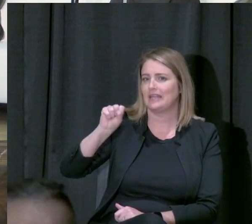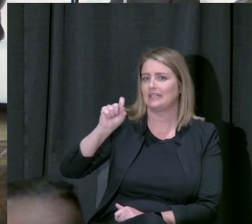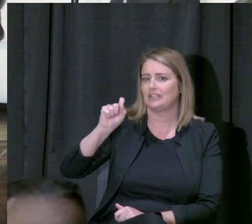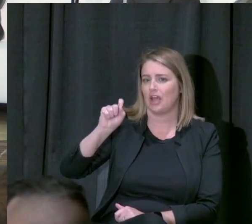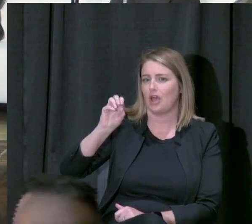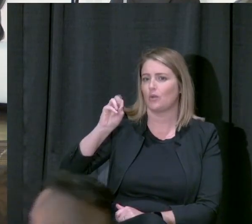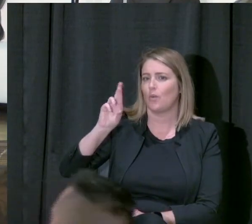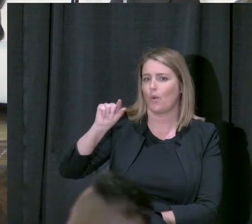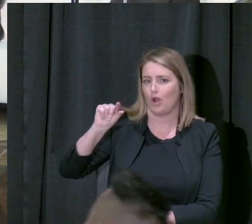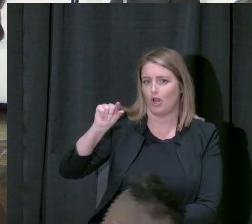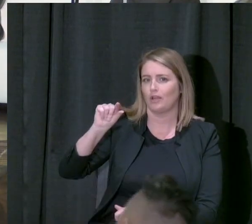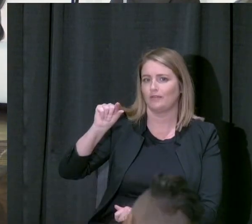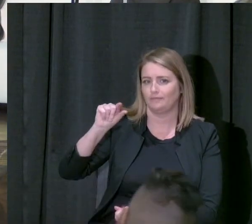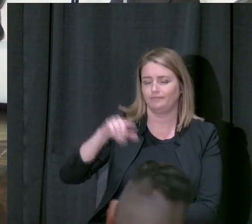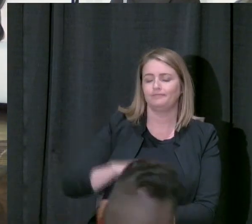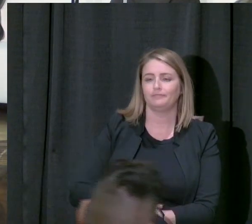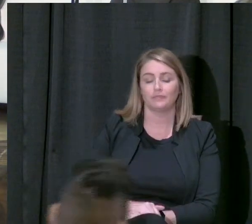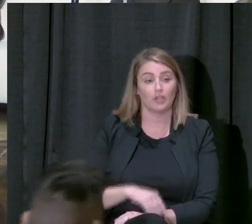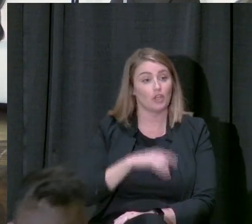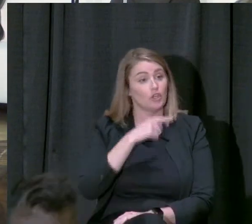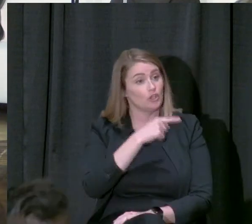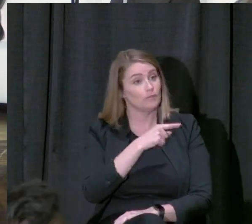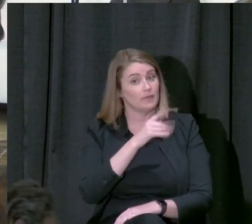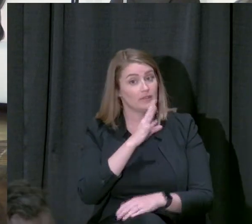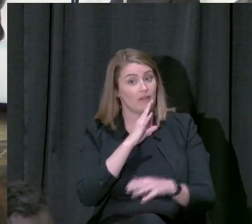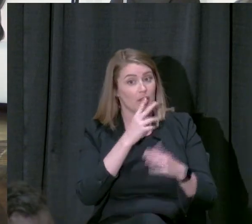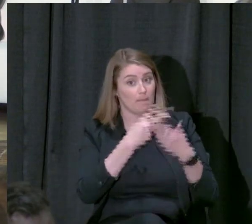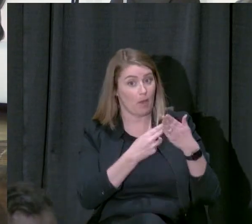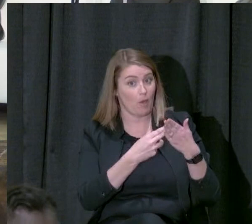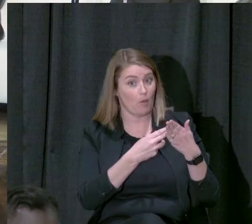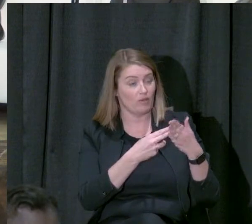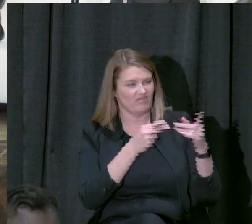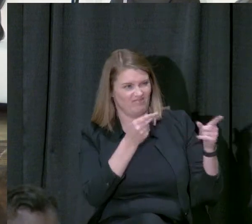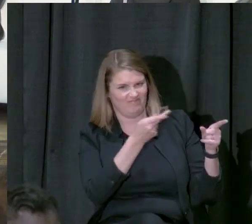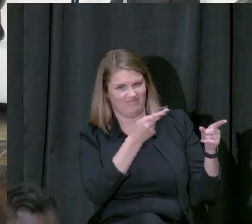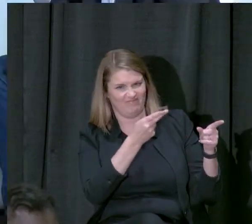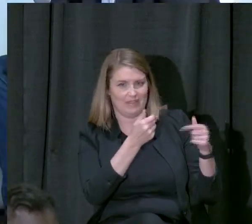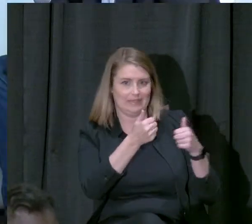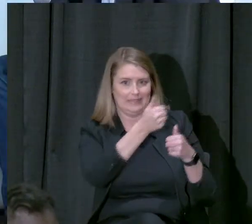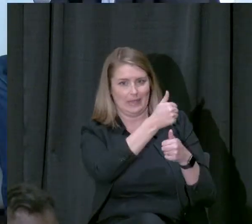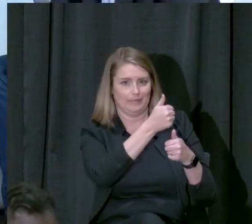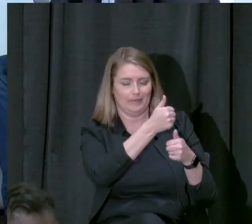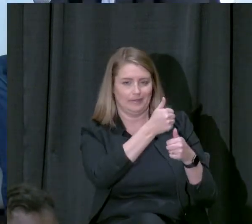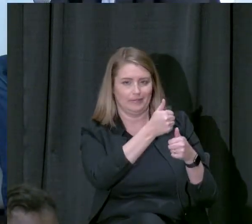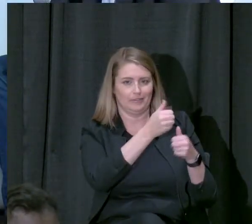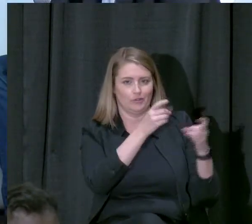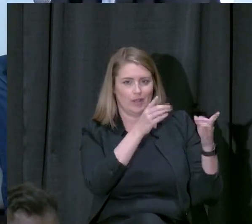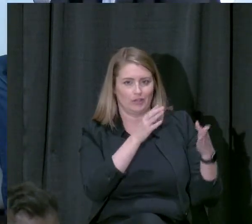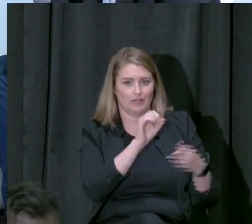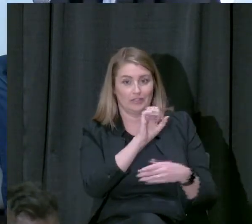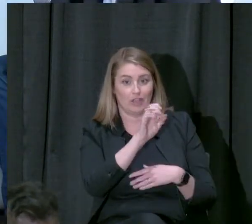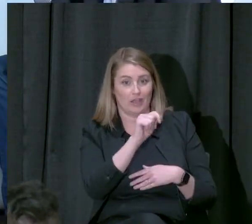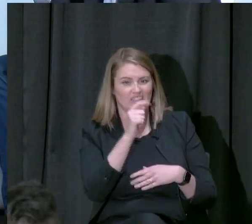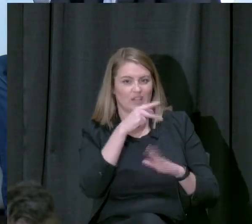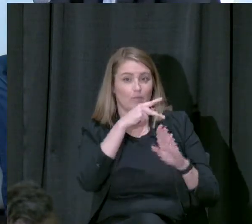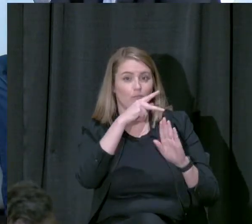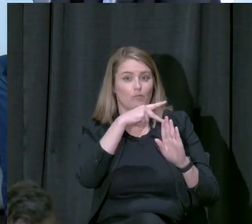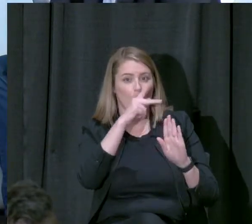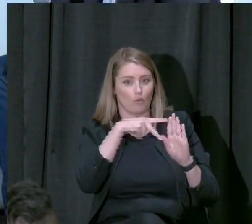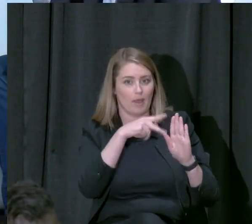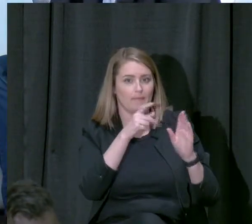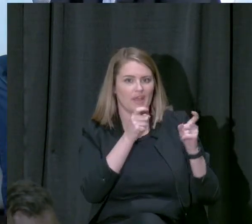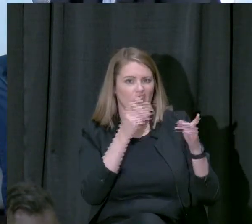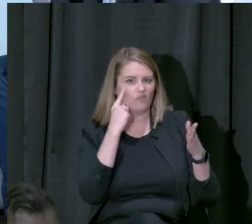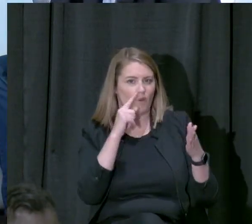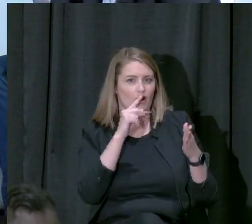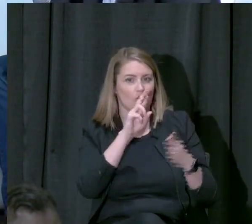qlplus.org. We've been talking to both Mark Robbins, who's the executive director, and Scott Hyvert, who is the program manager for the Rocky Mountain region.